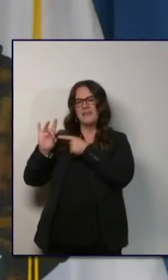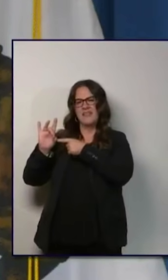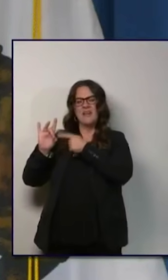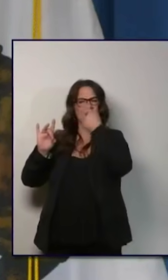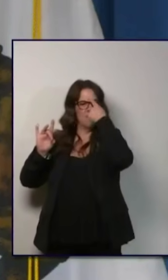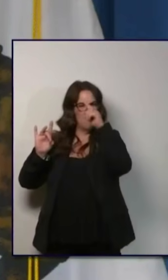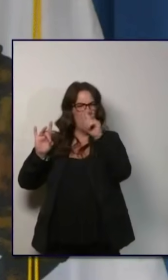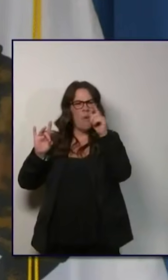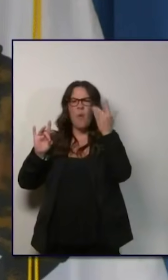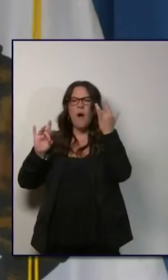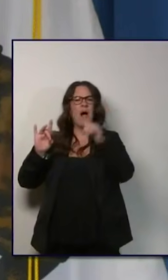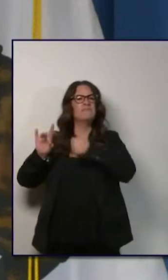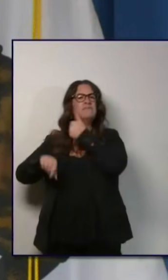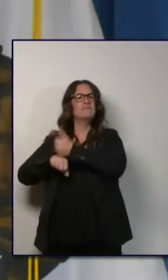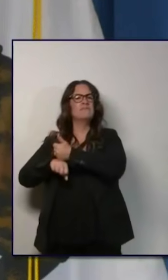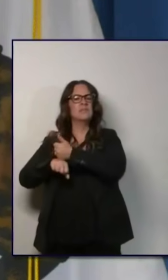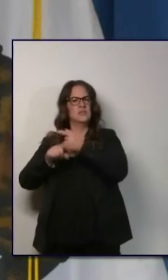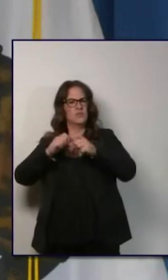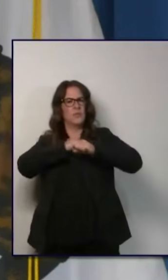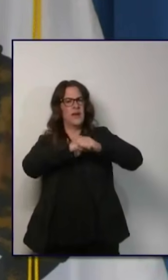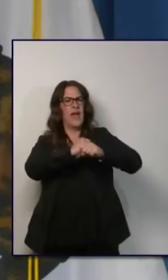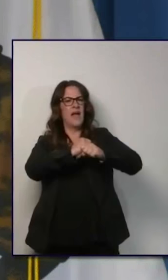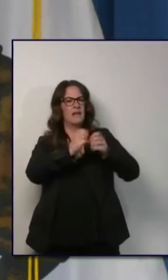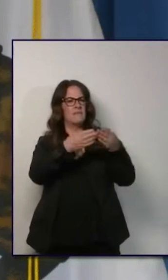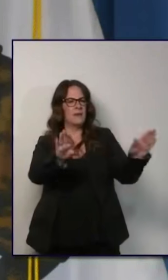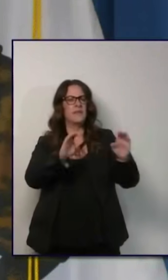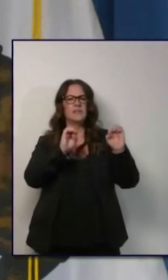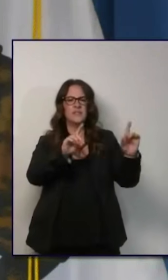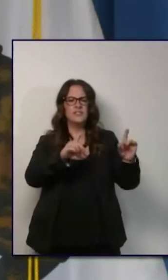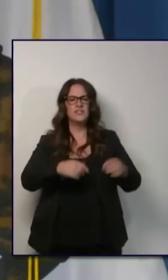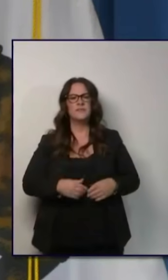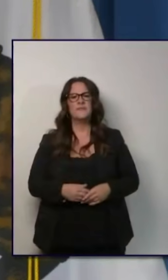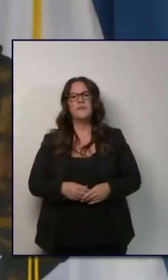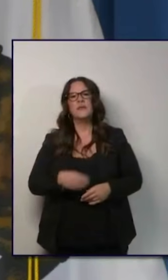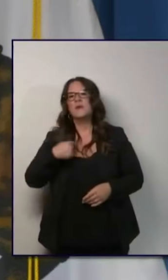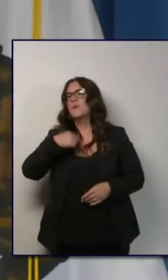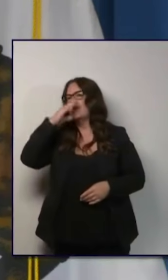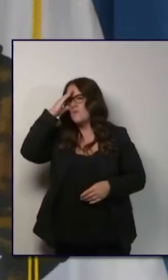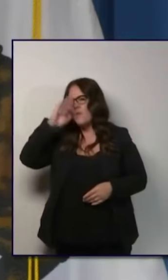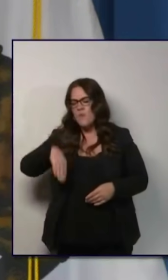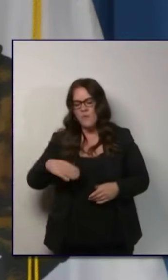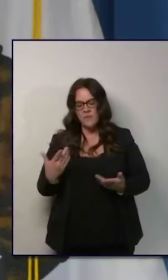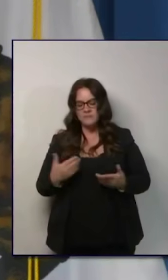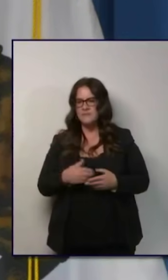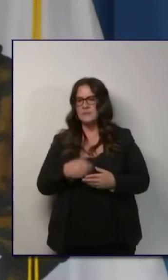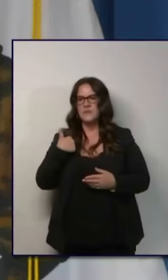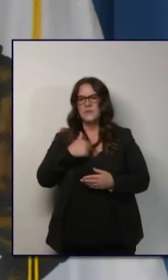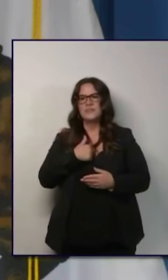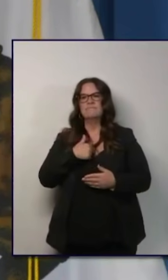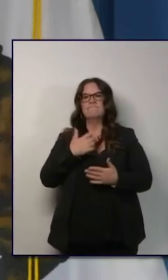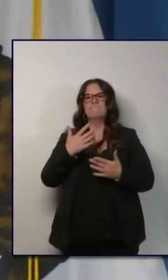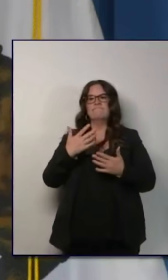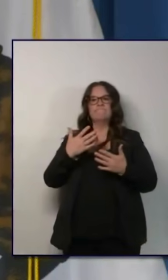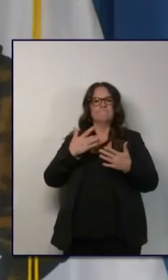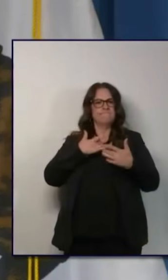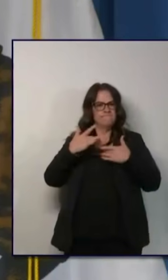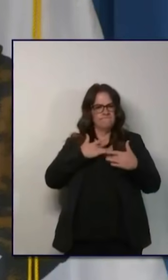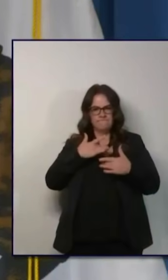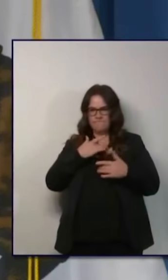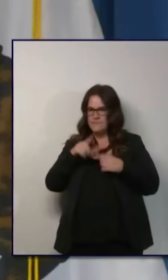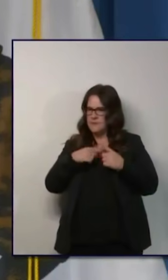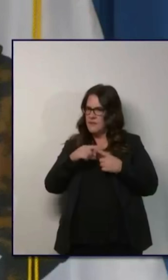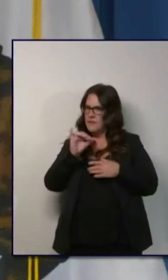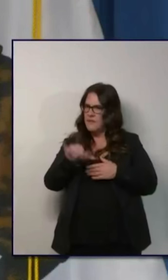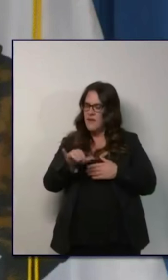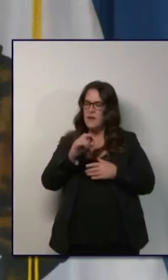public education funding. And we are oblivious to those concerns. And as a consequence, we